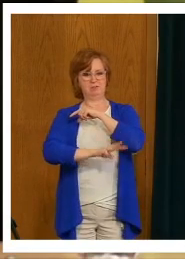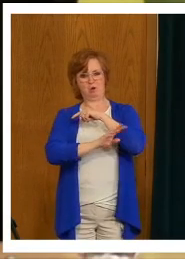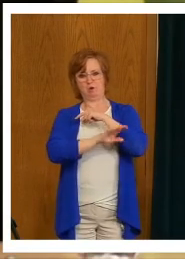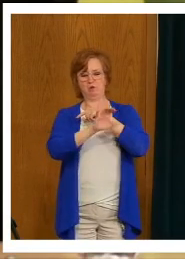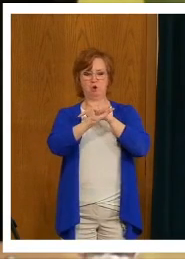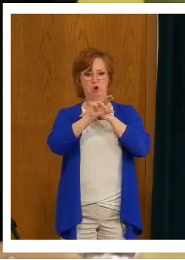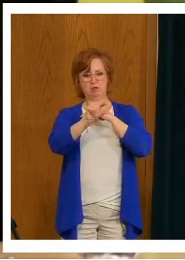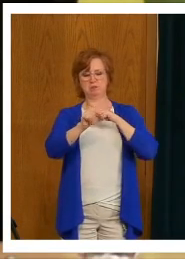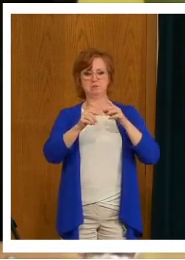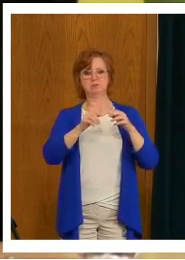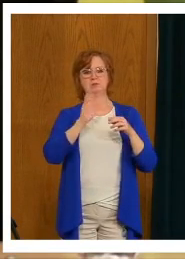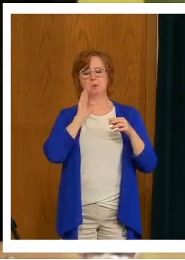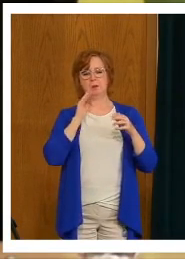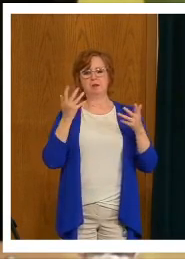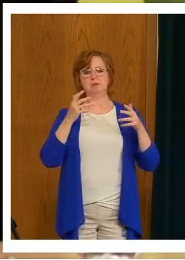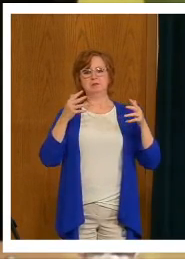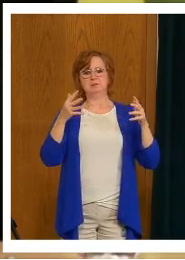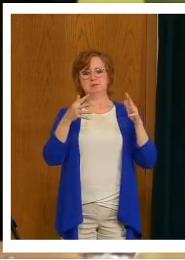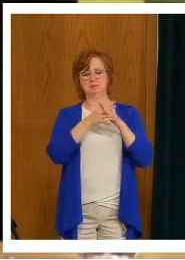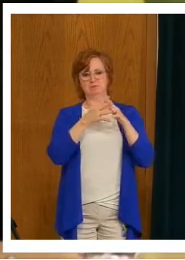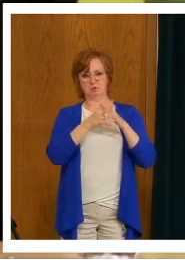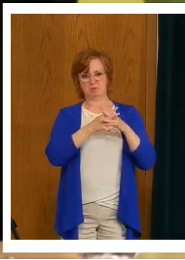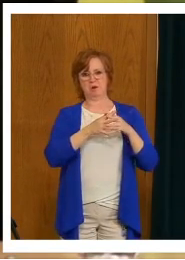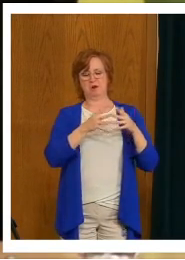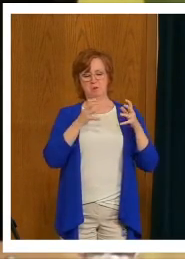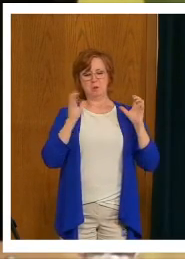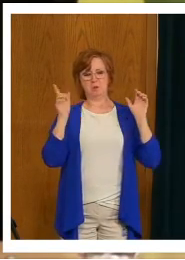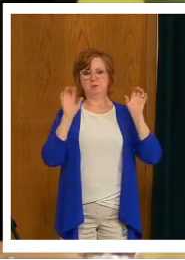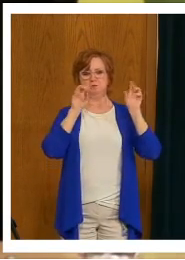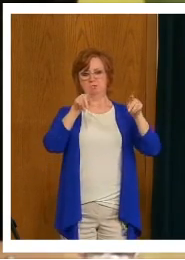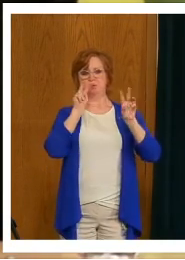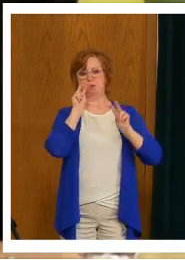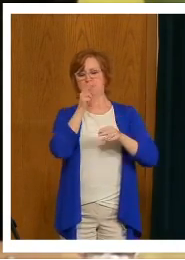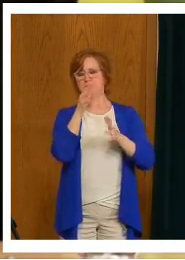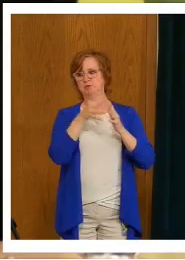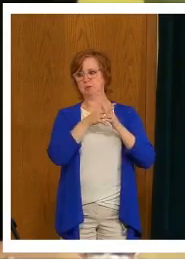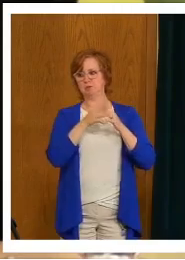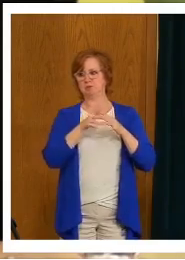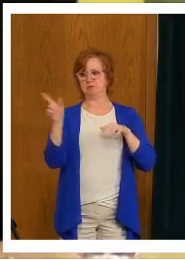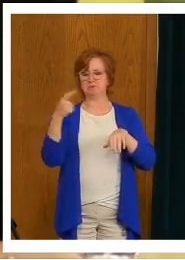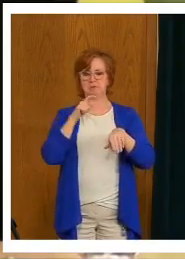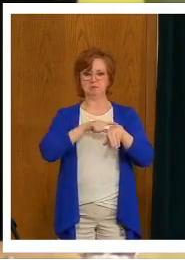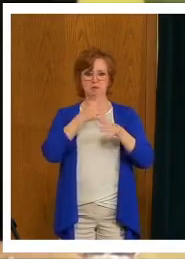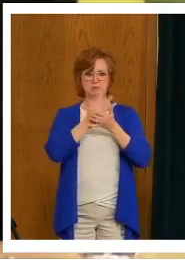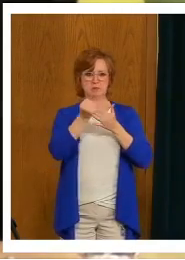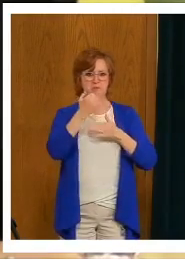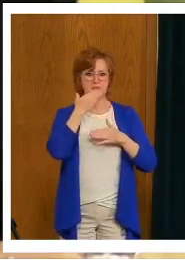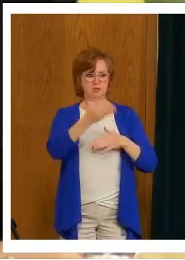into this fall. That concludes today's availability. Thank you for joining us.